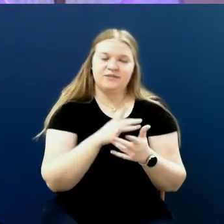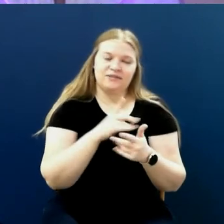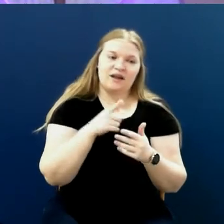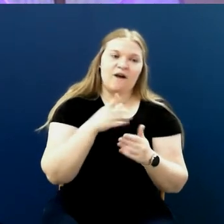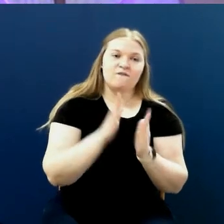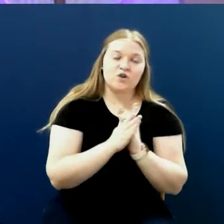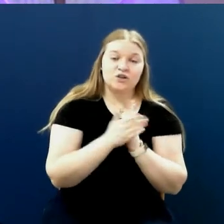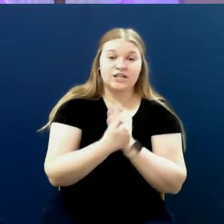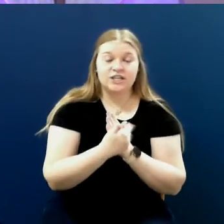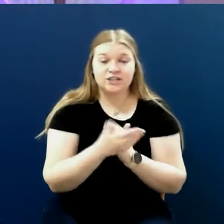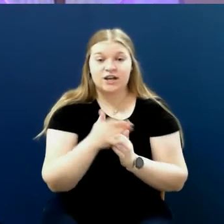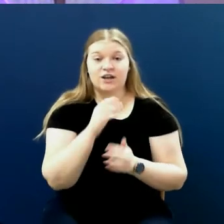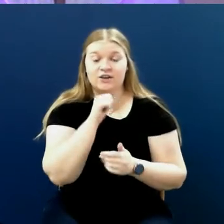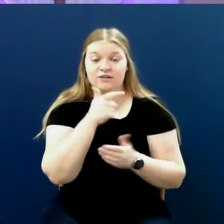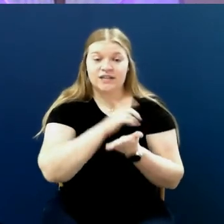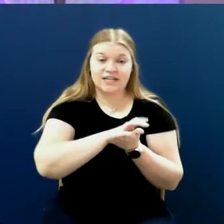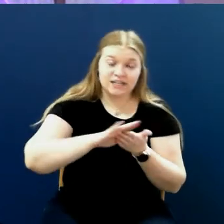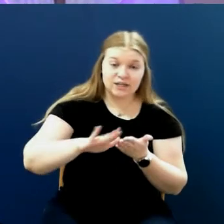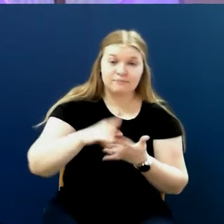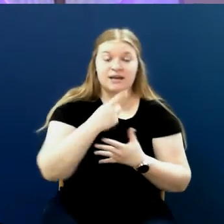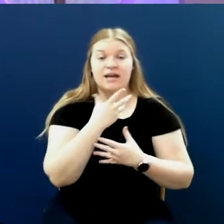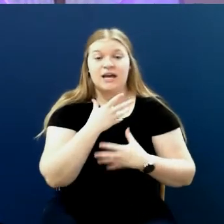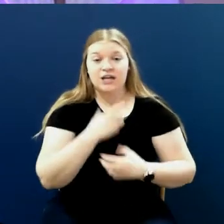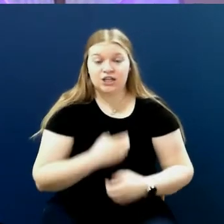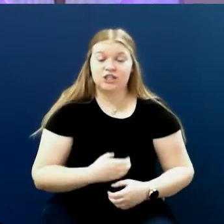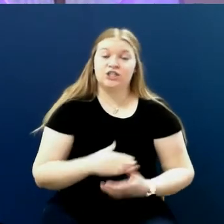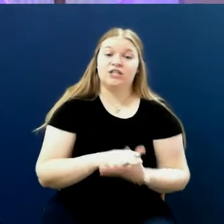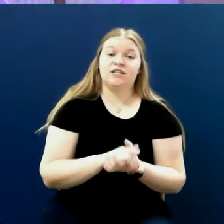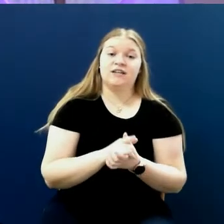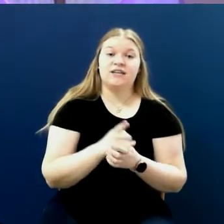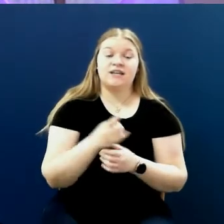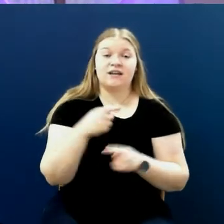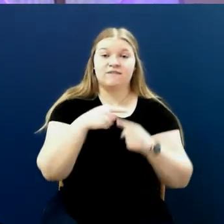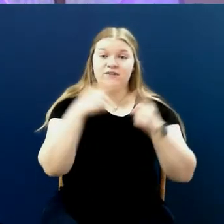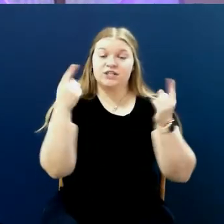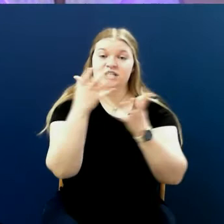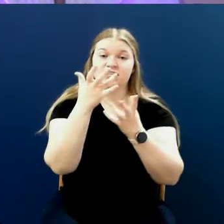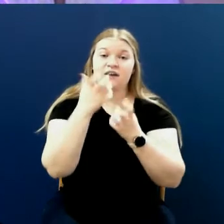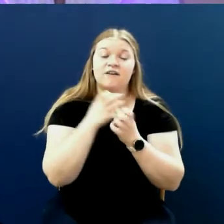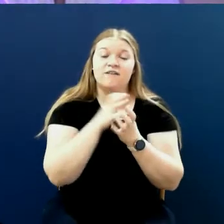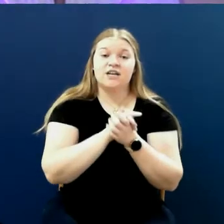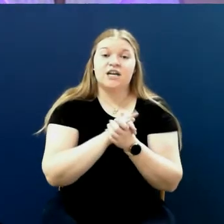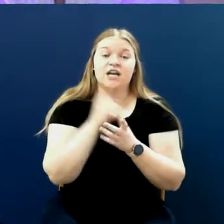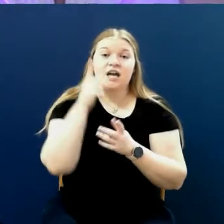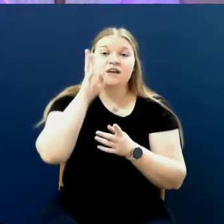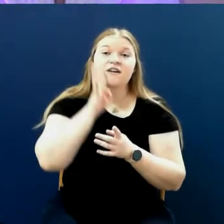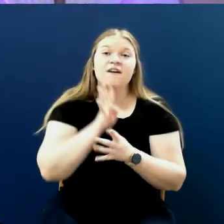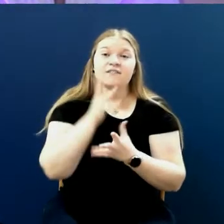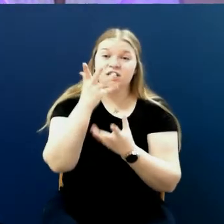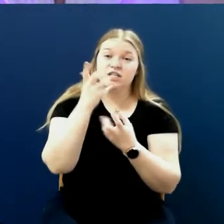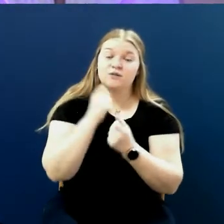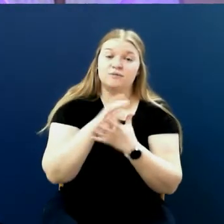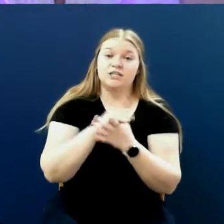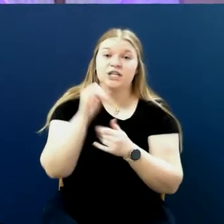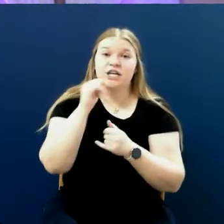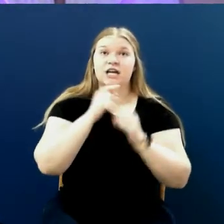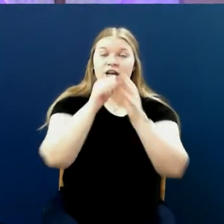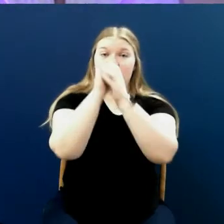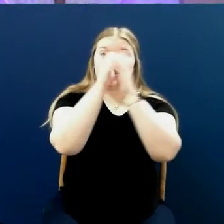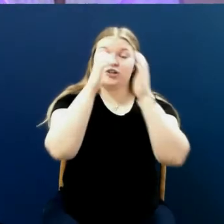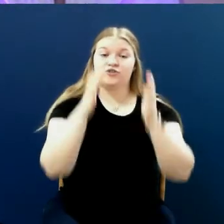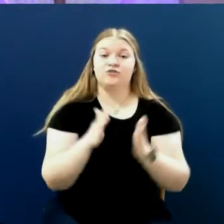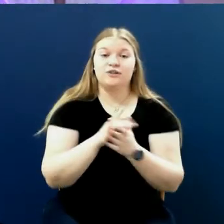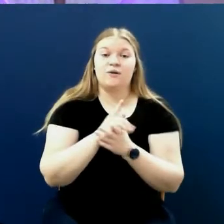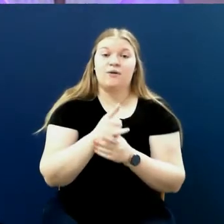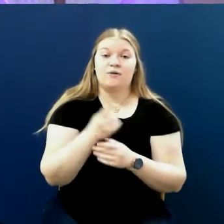Fornication, uncleanness, passion, evil desires, covetousness, which is idolatry. Because of these things, the wrath of God